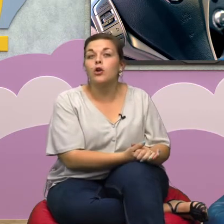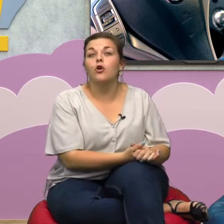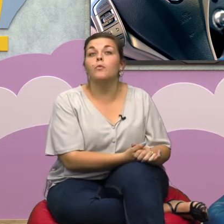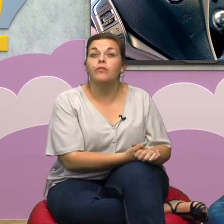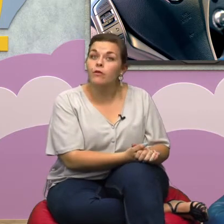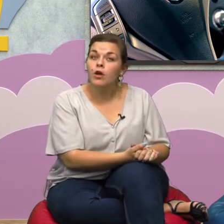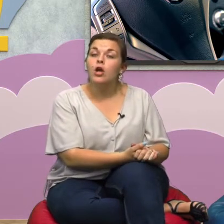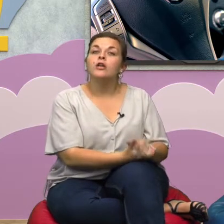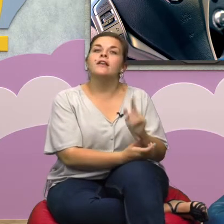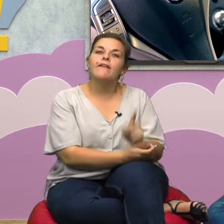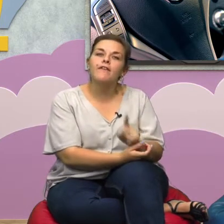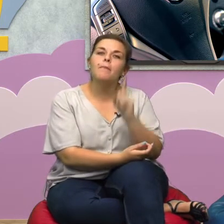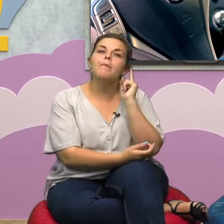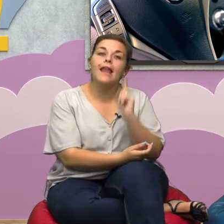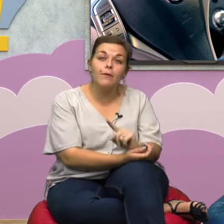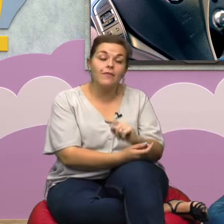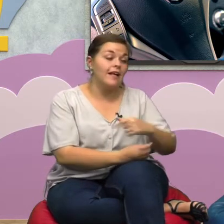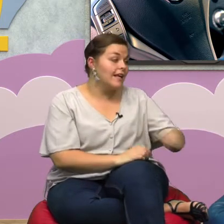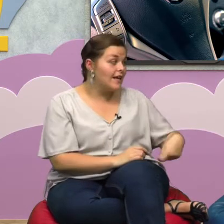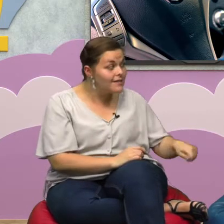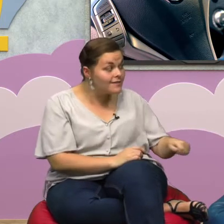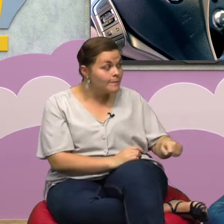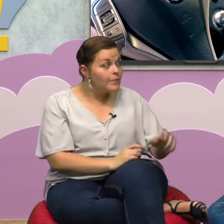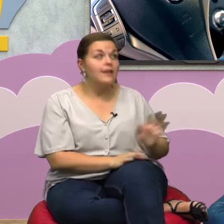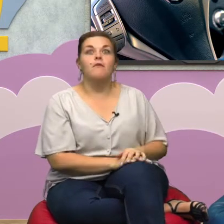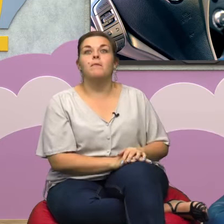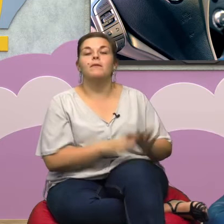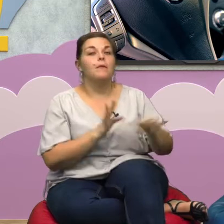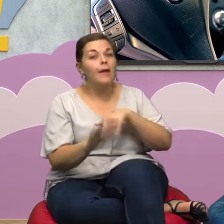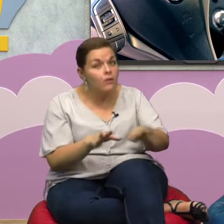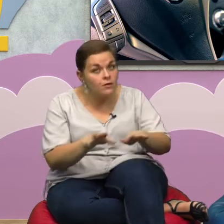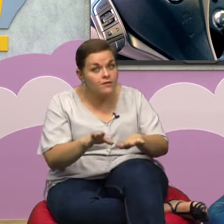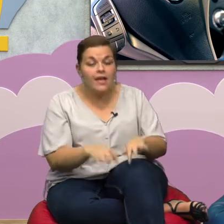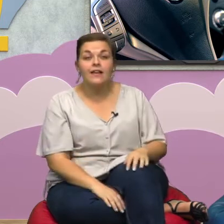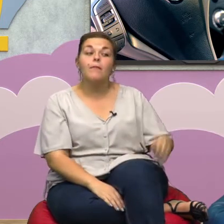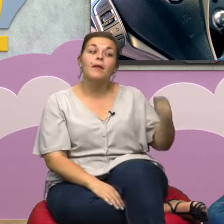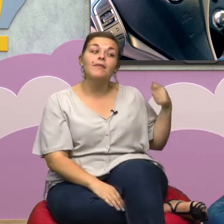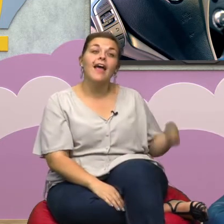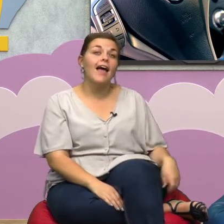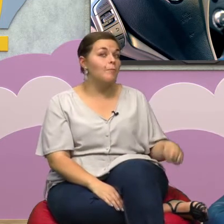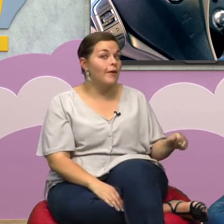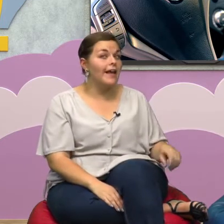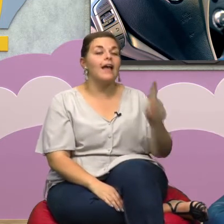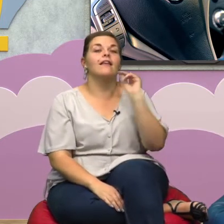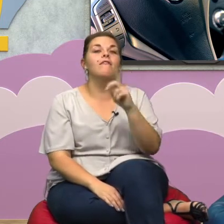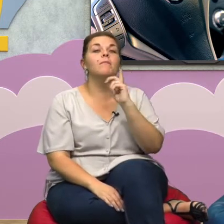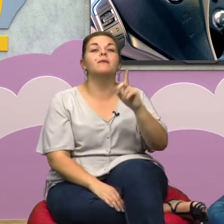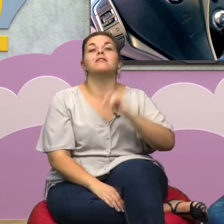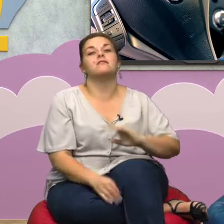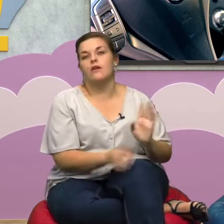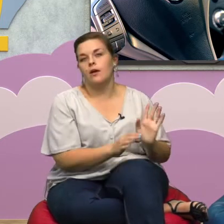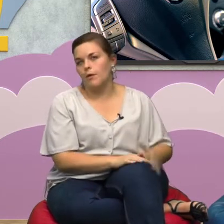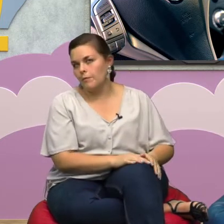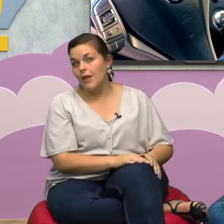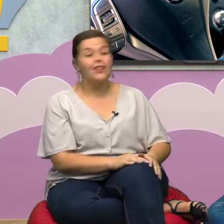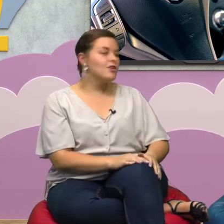grandpa are not with you, never play with the gears, never play with the pedals, never play with the handbrake and never play with